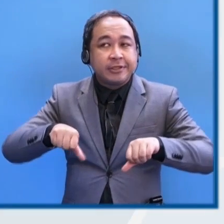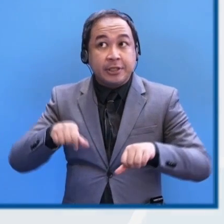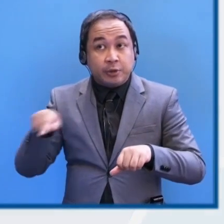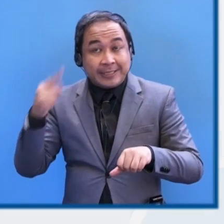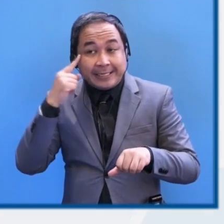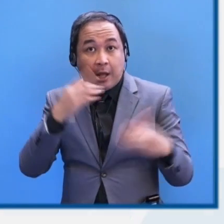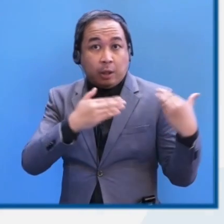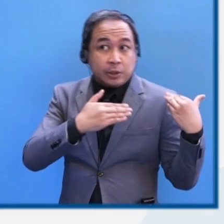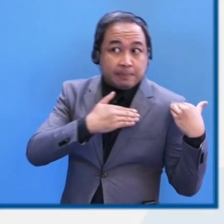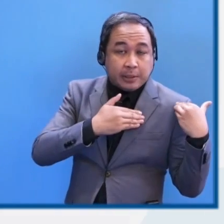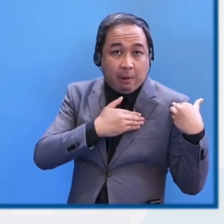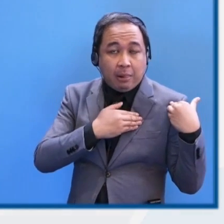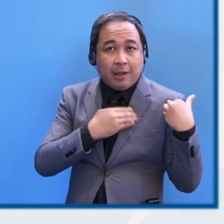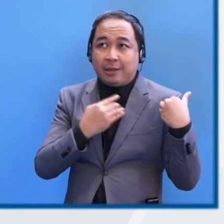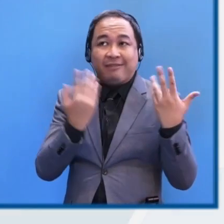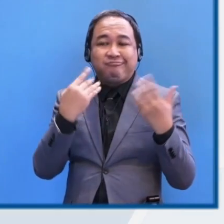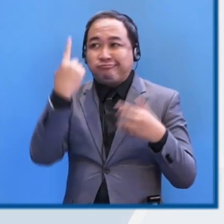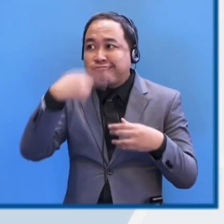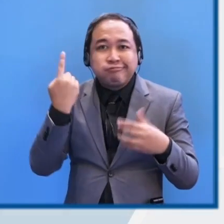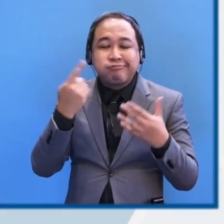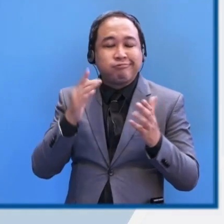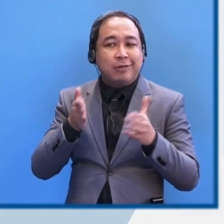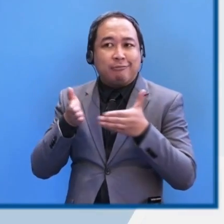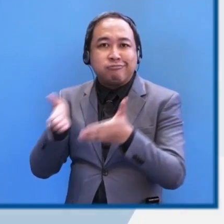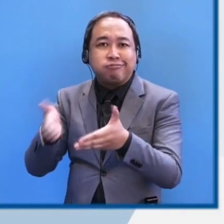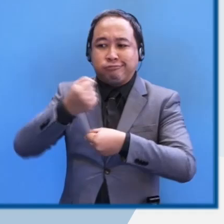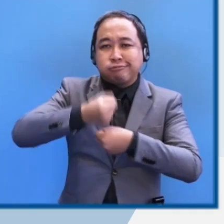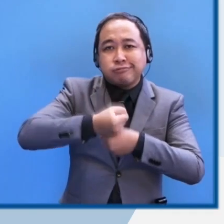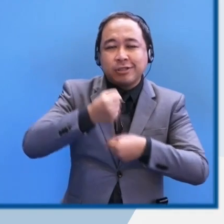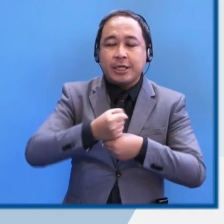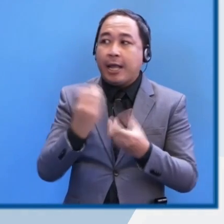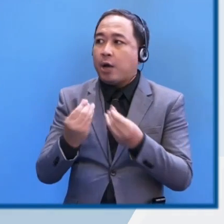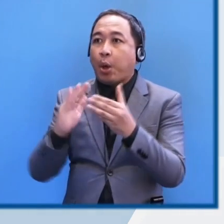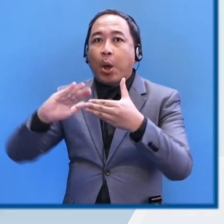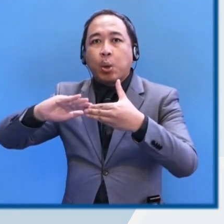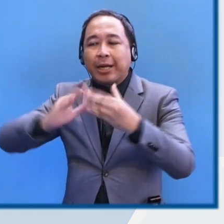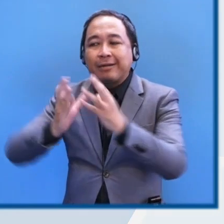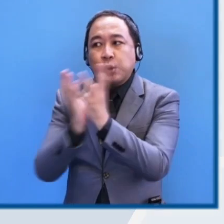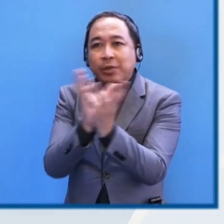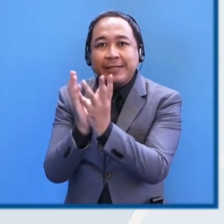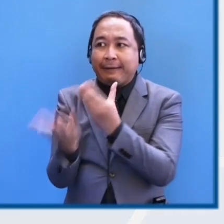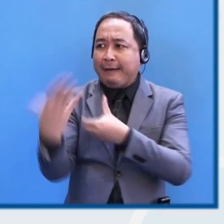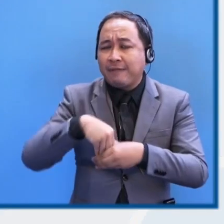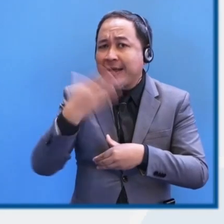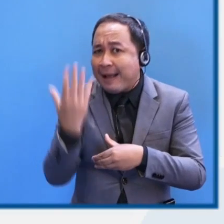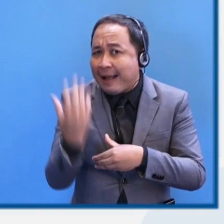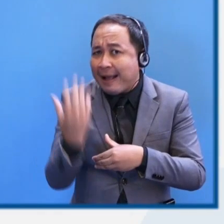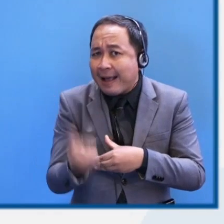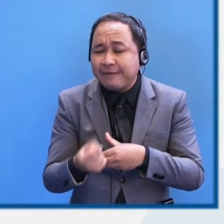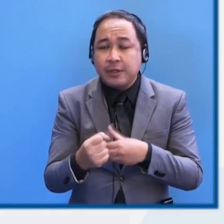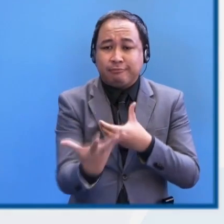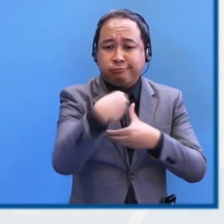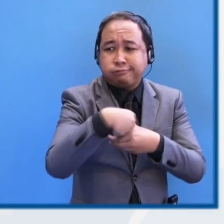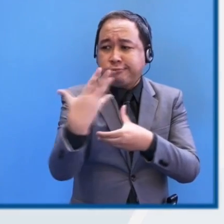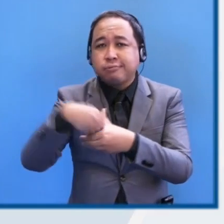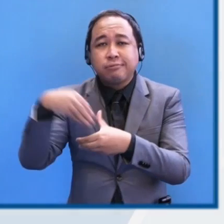for what. There's the information gap in terms of the community's involvement, and we also saw